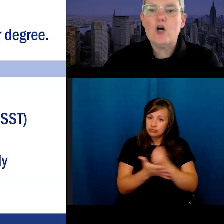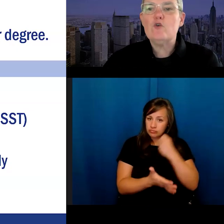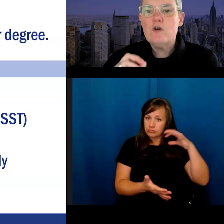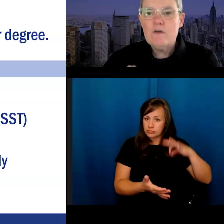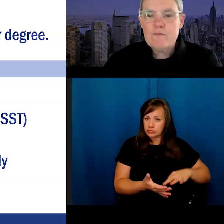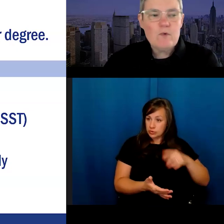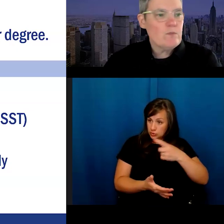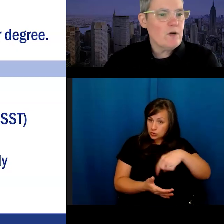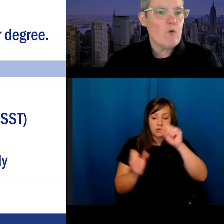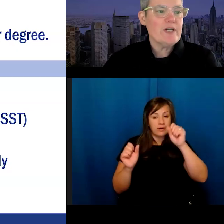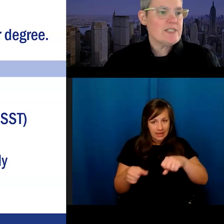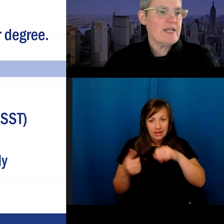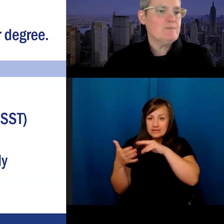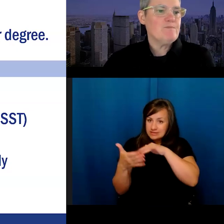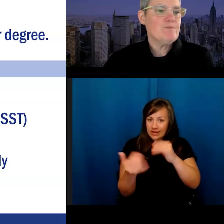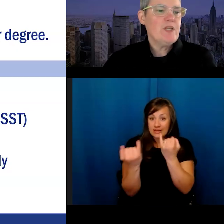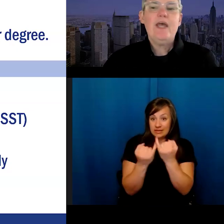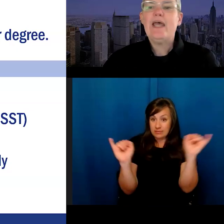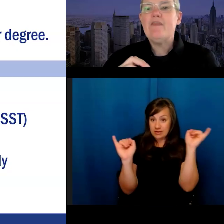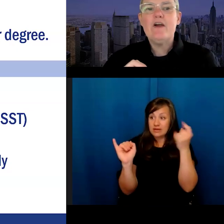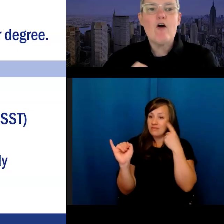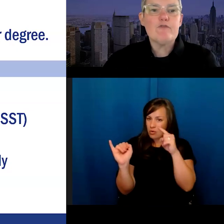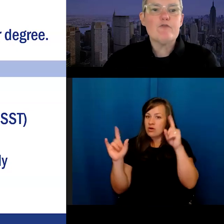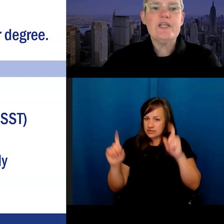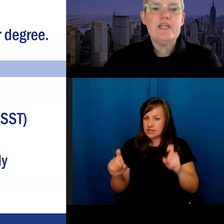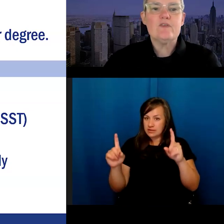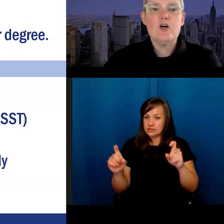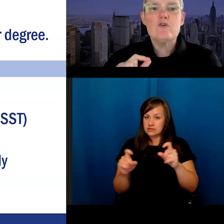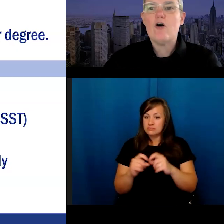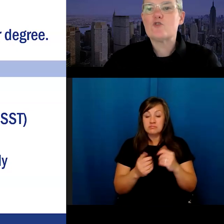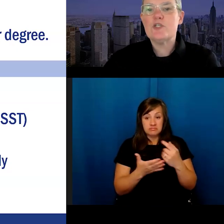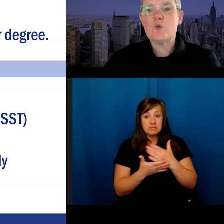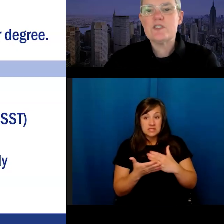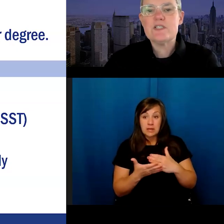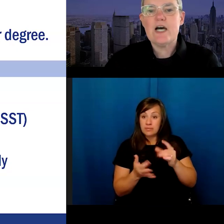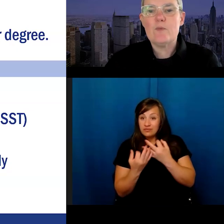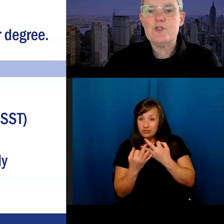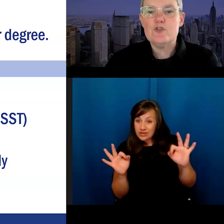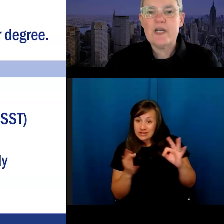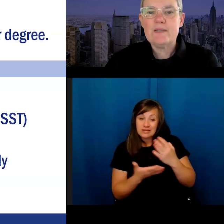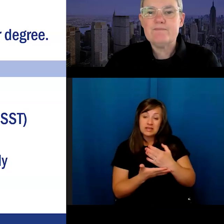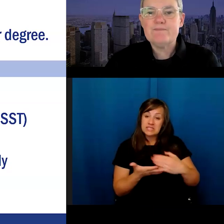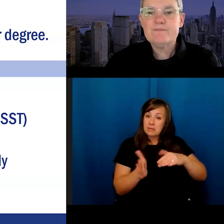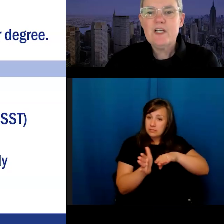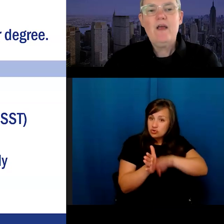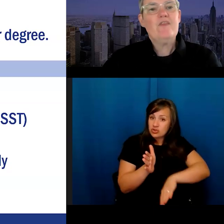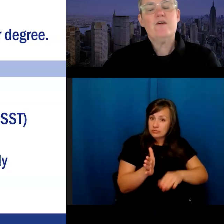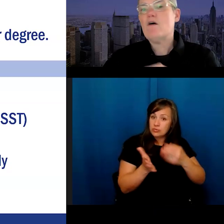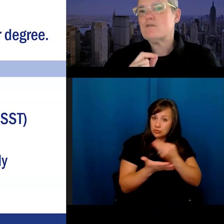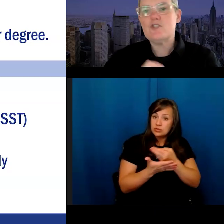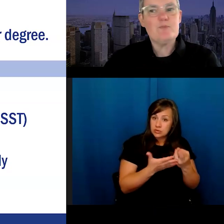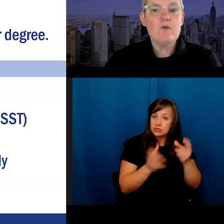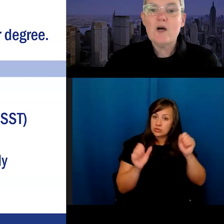on your own for an exam, and there are free and low-cost resources to help you do that.